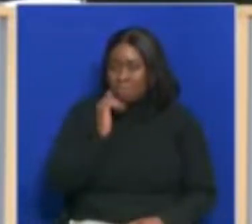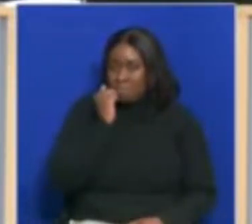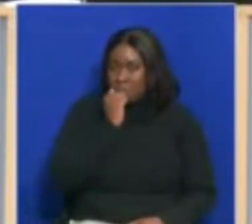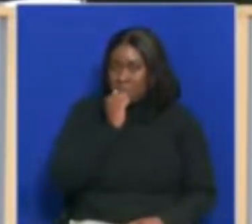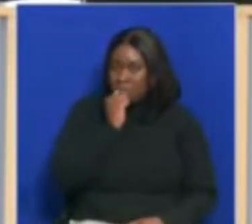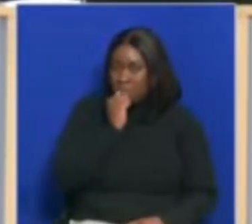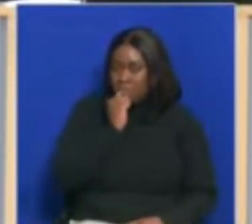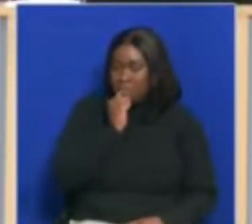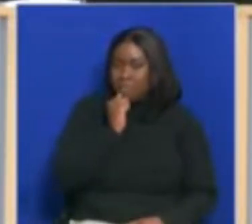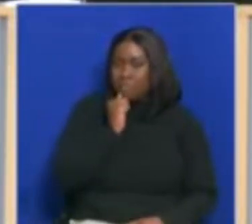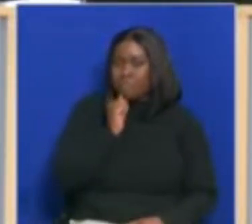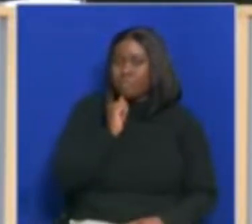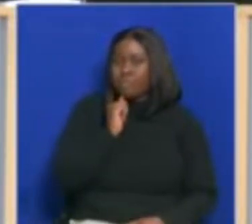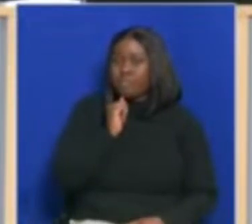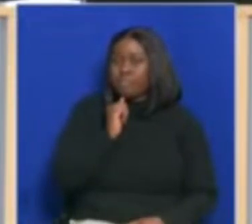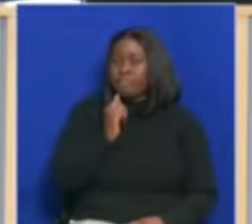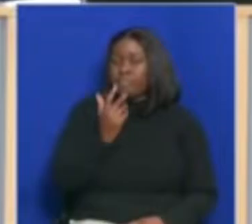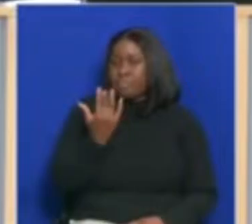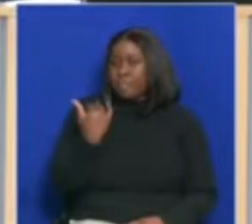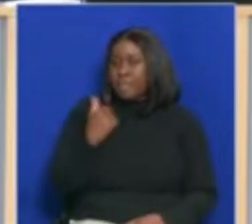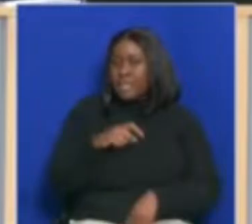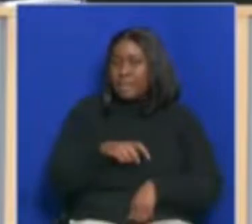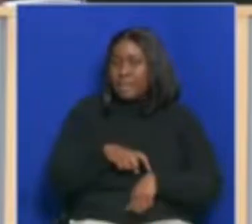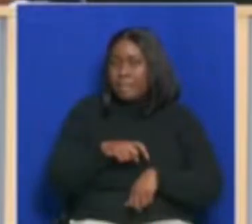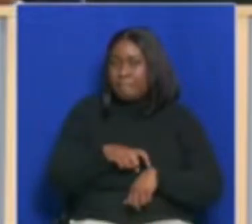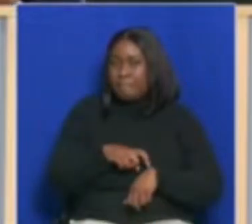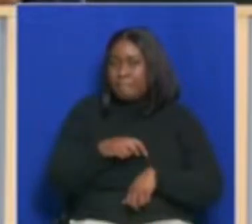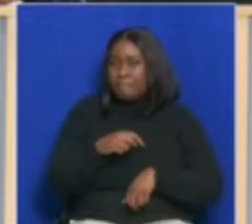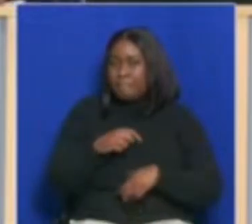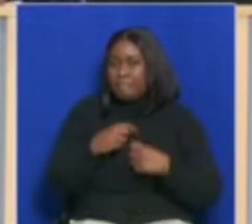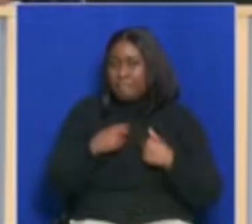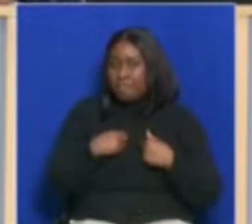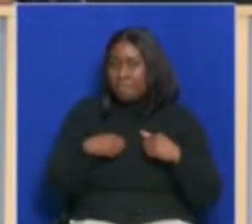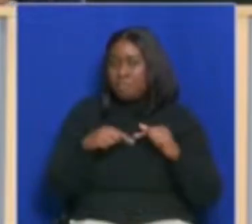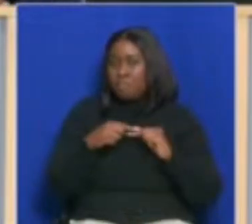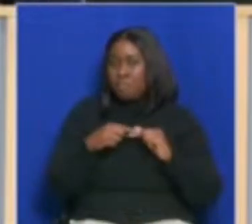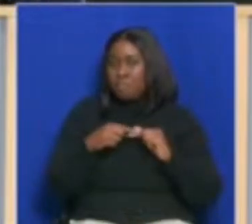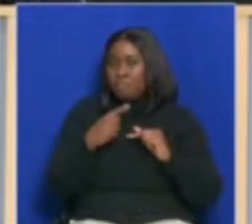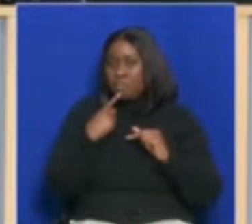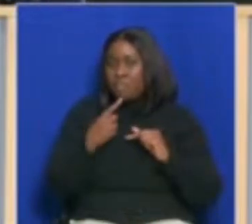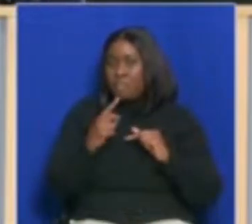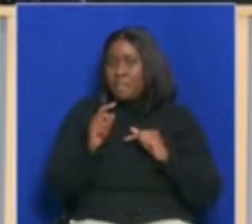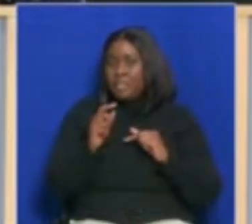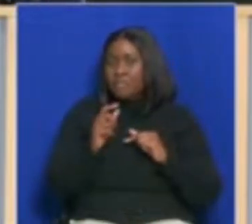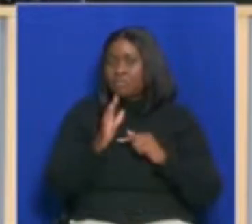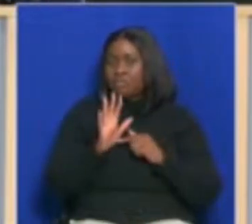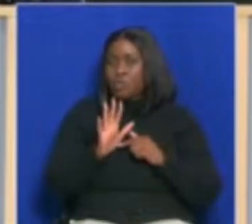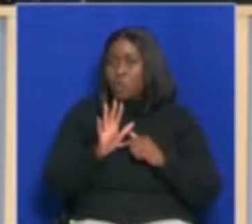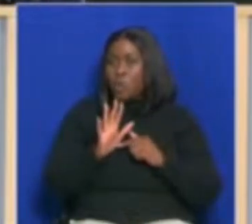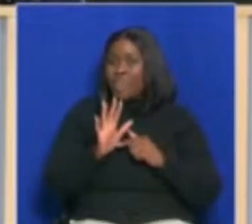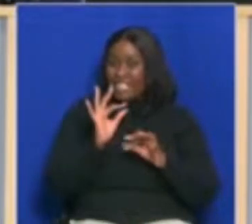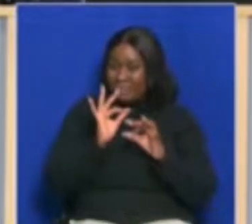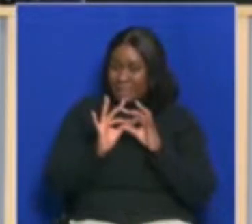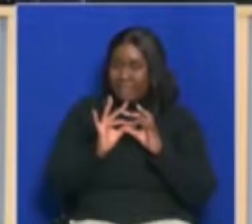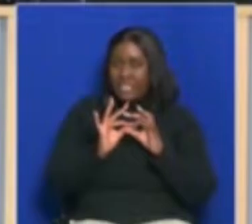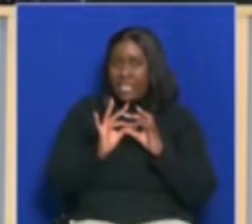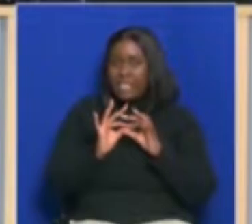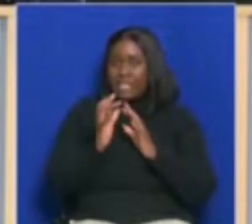Last time we said we should only show the relevant transactions and not file the whole